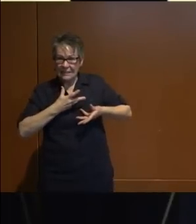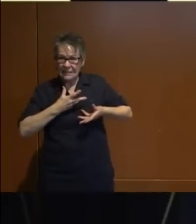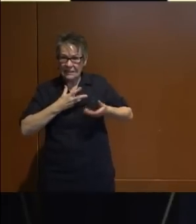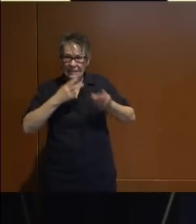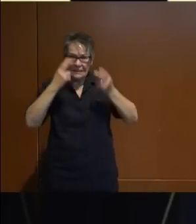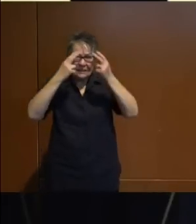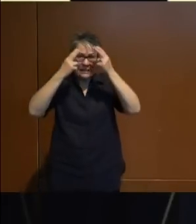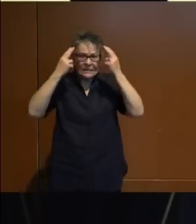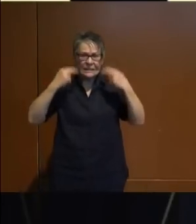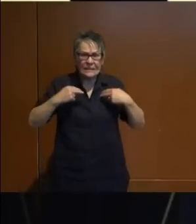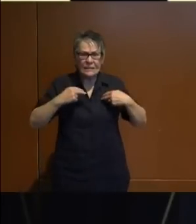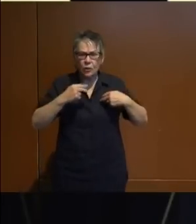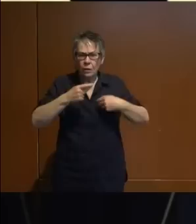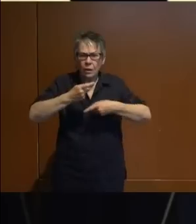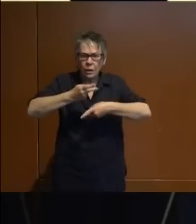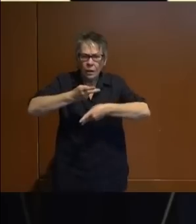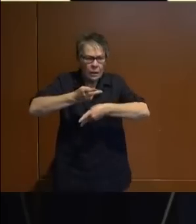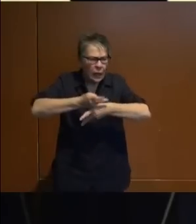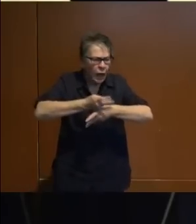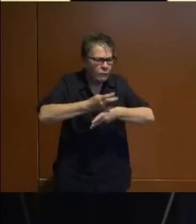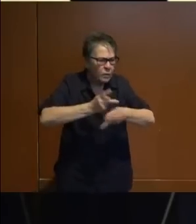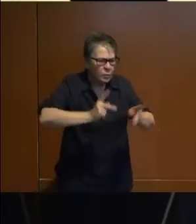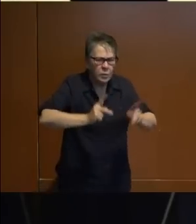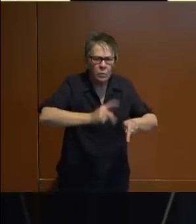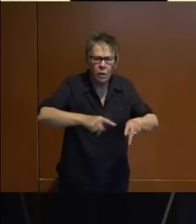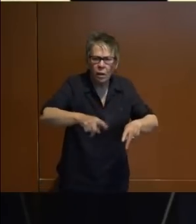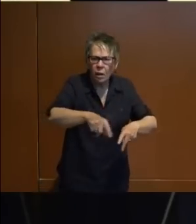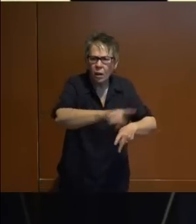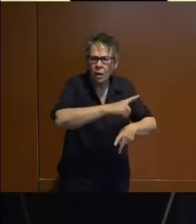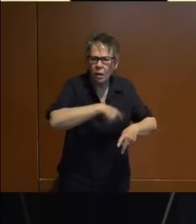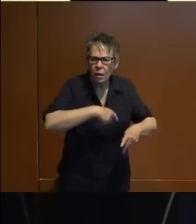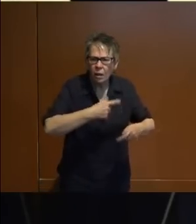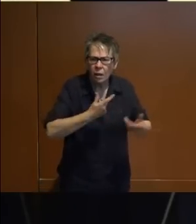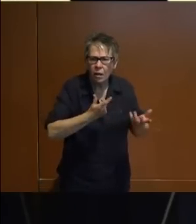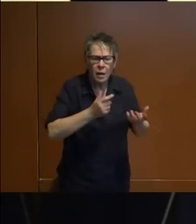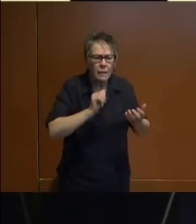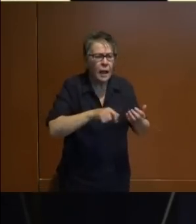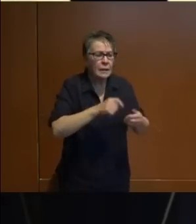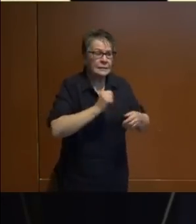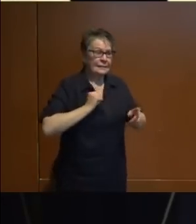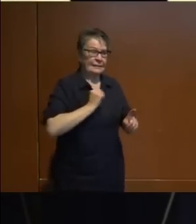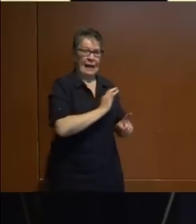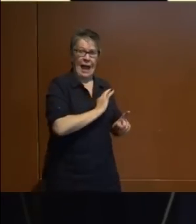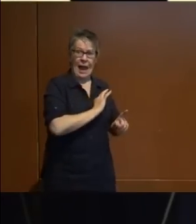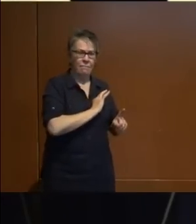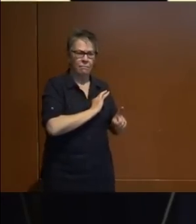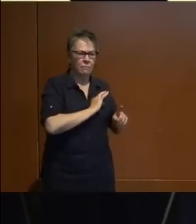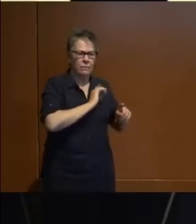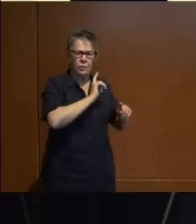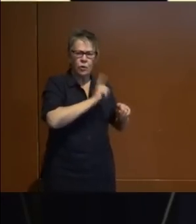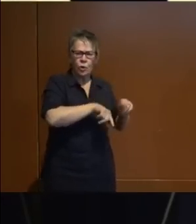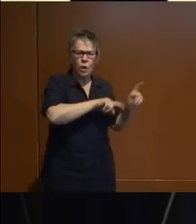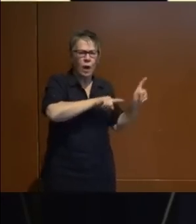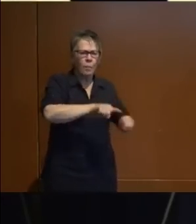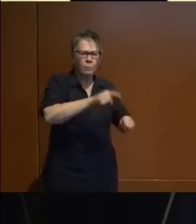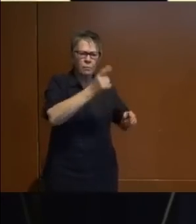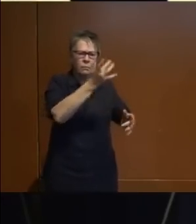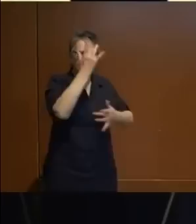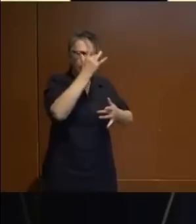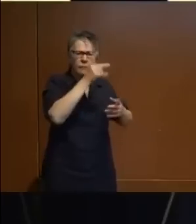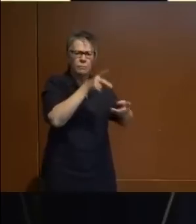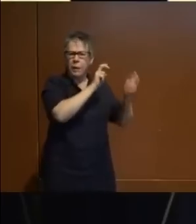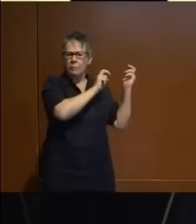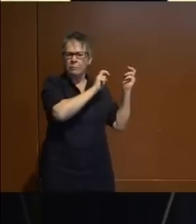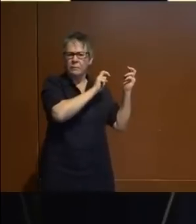care of the residents because the staff were suffering from respiratory illness, and 10 or